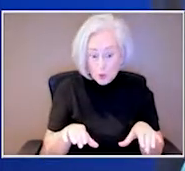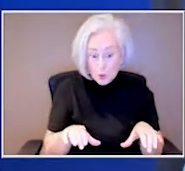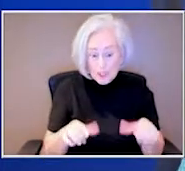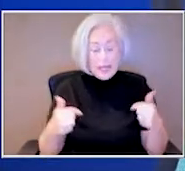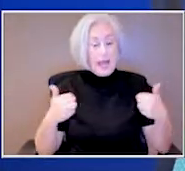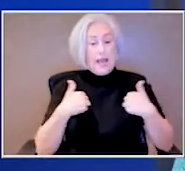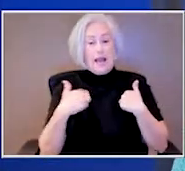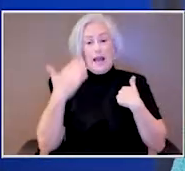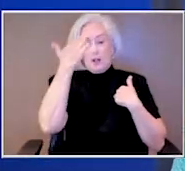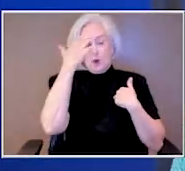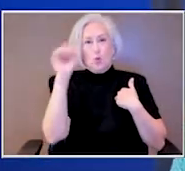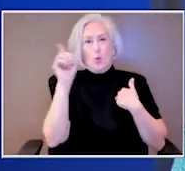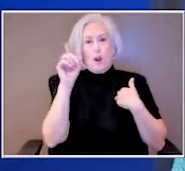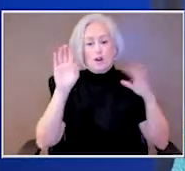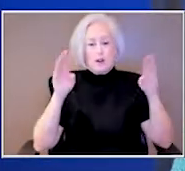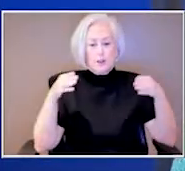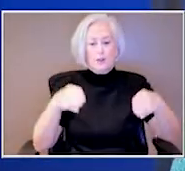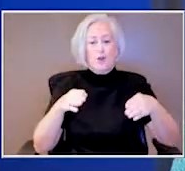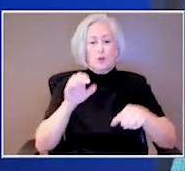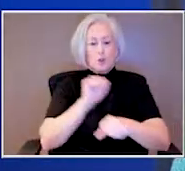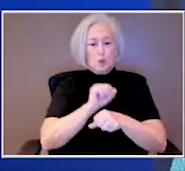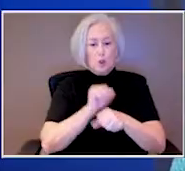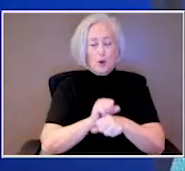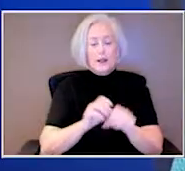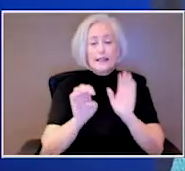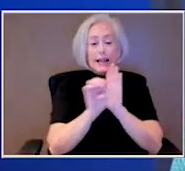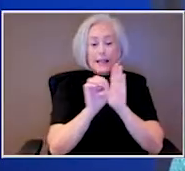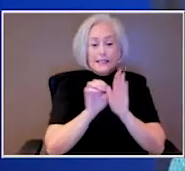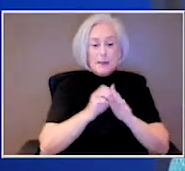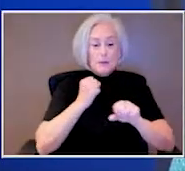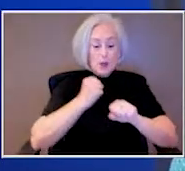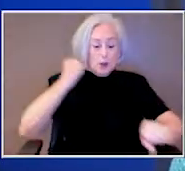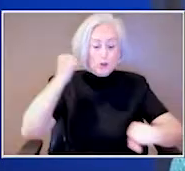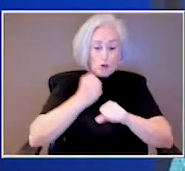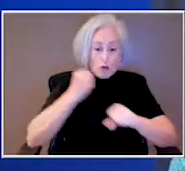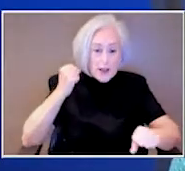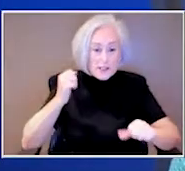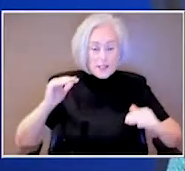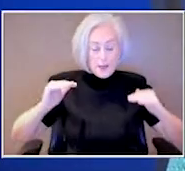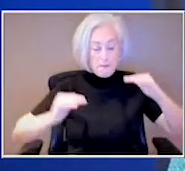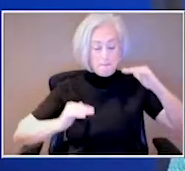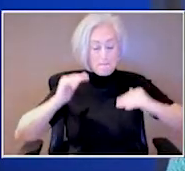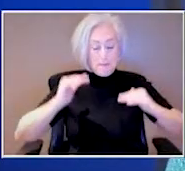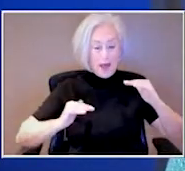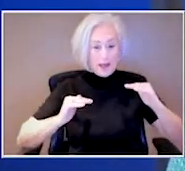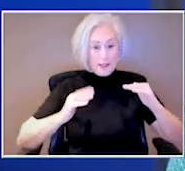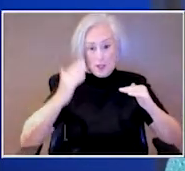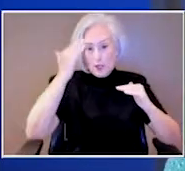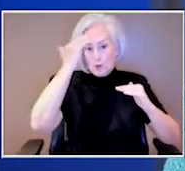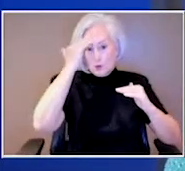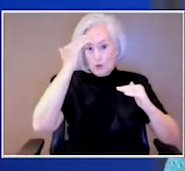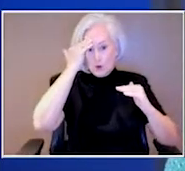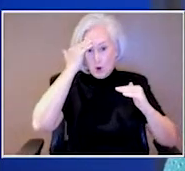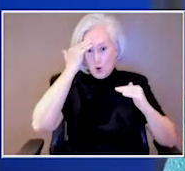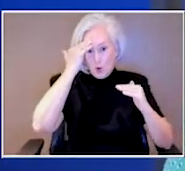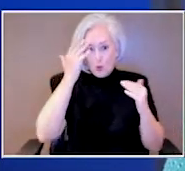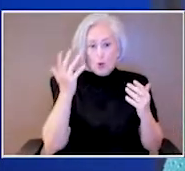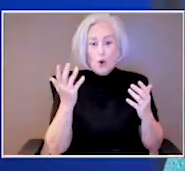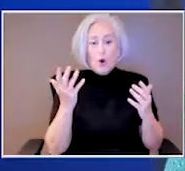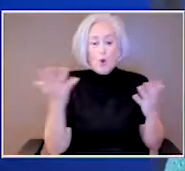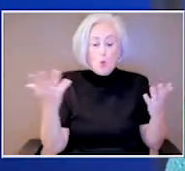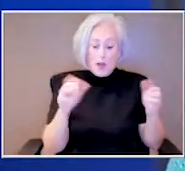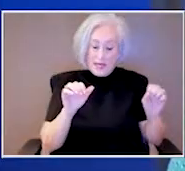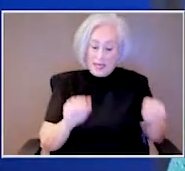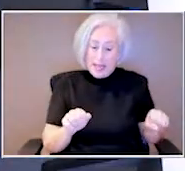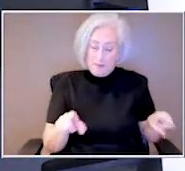for example, on stretching and balance. And just knowing what wasn't quite the same and what could still get